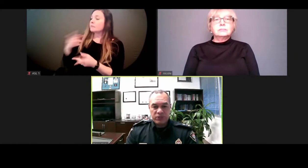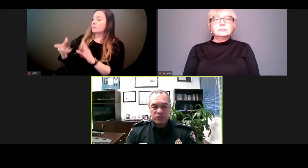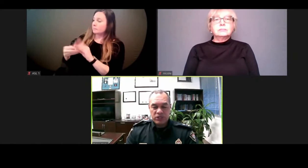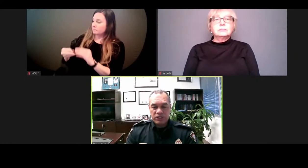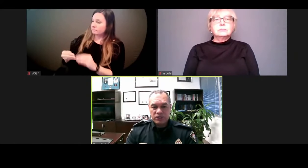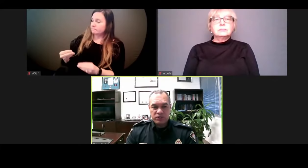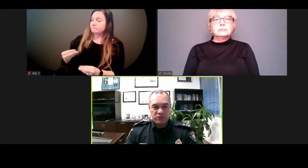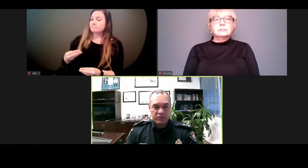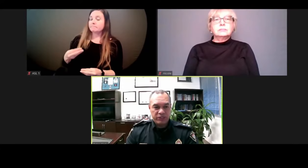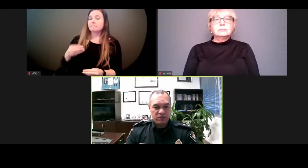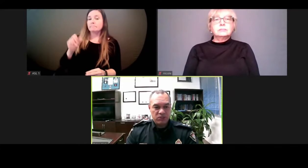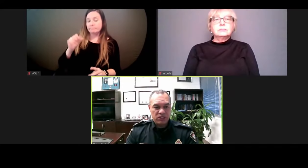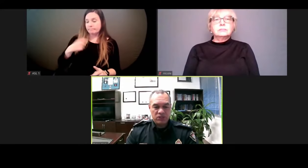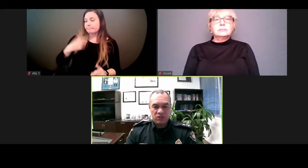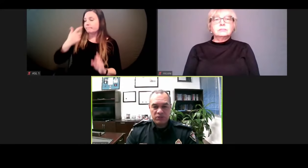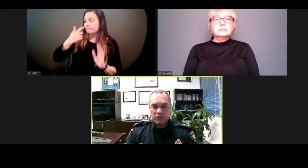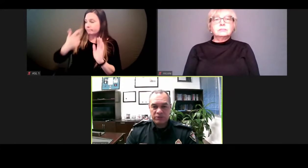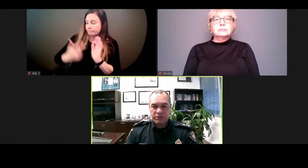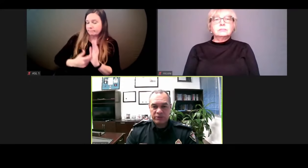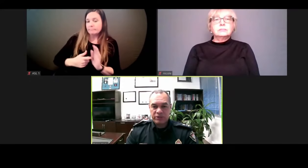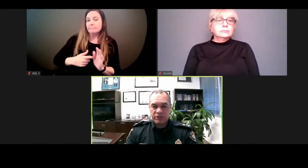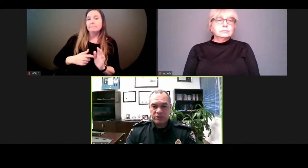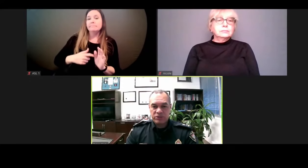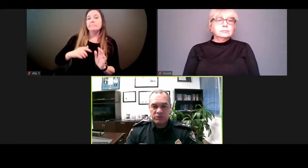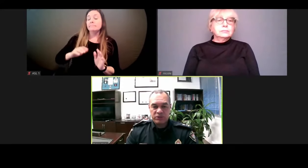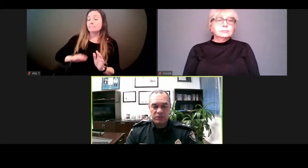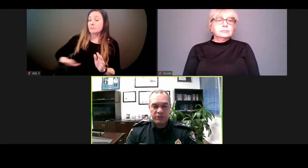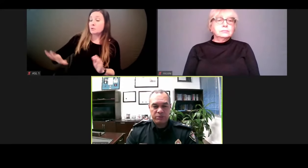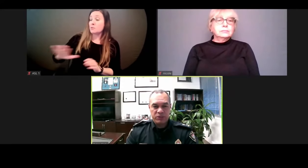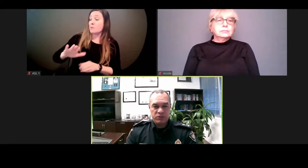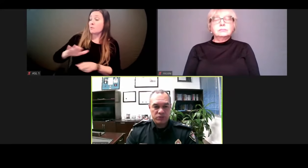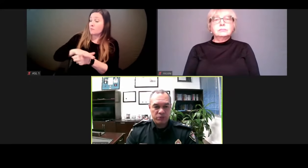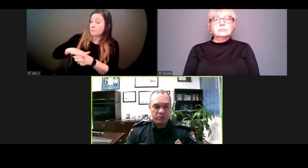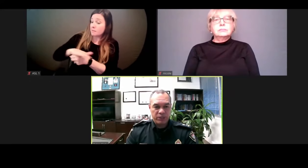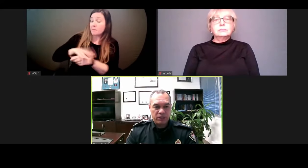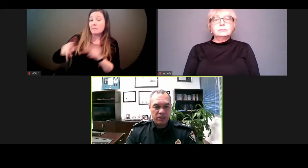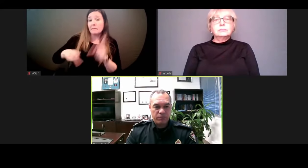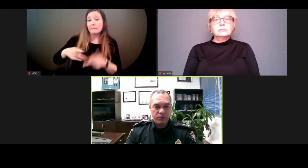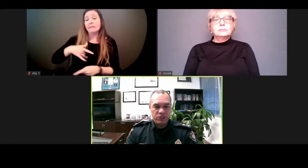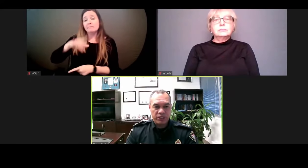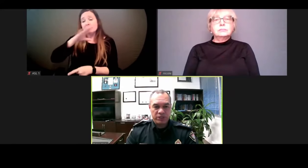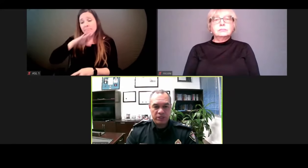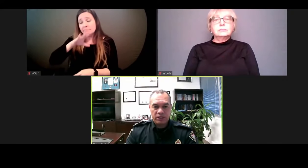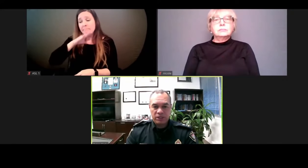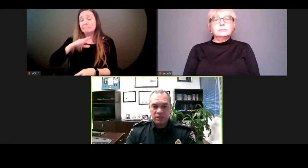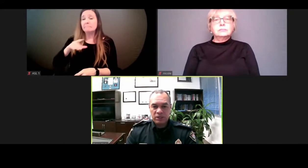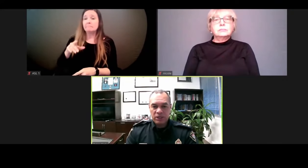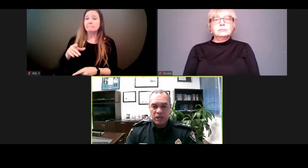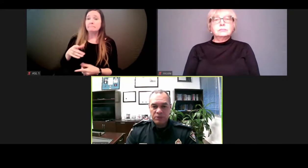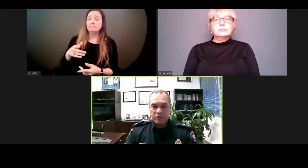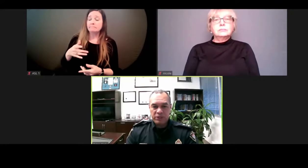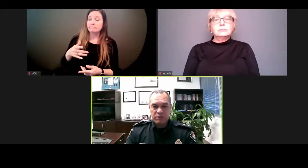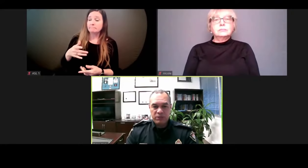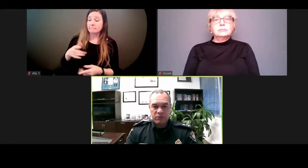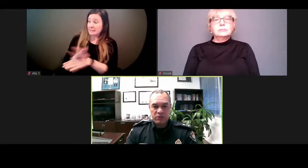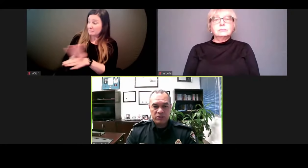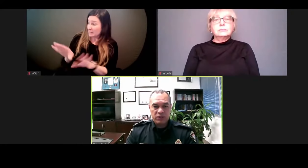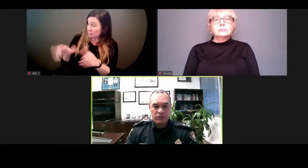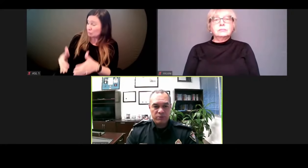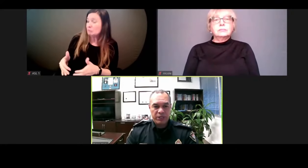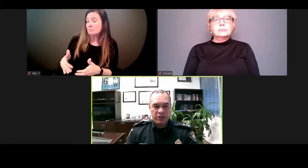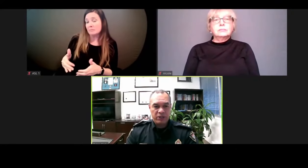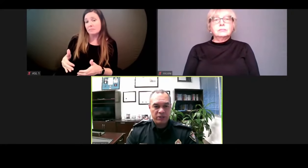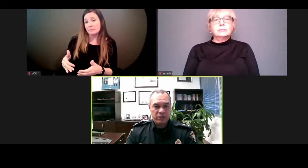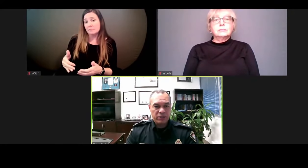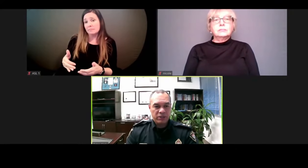and frustrations and victimization of your constituents, including the business group. And I appreciate the opportunity to meet with yourself,